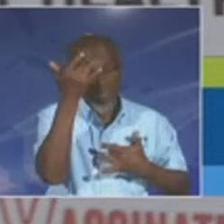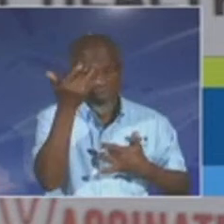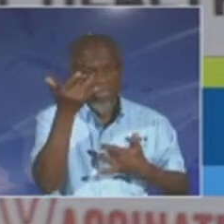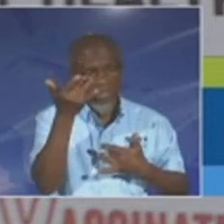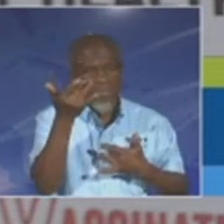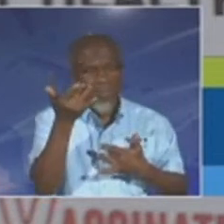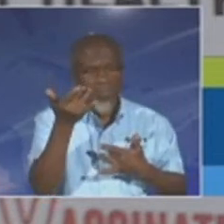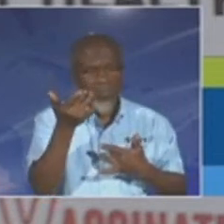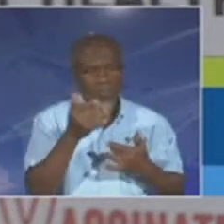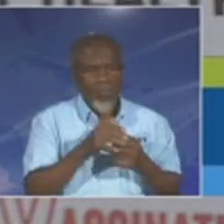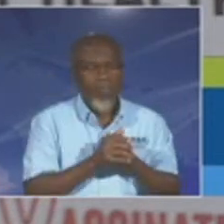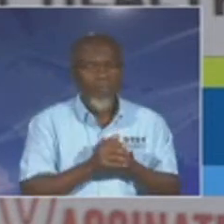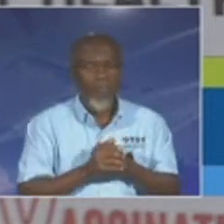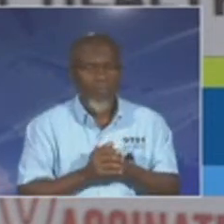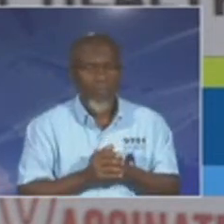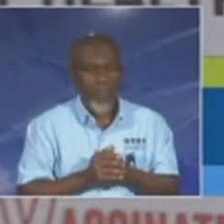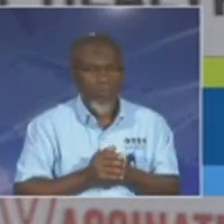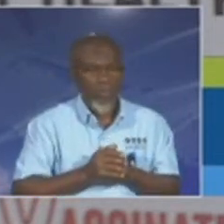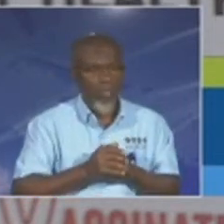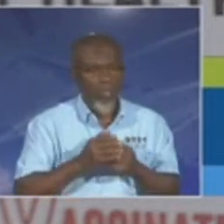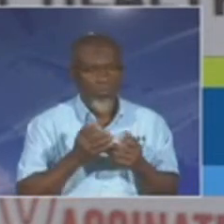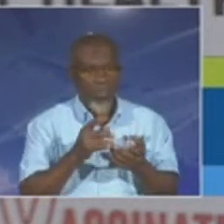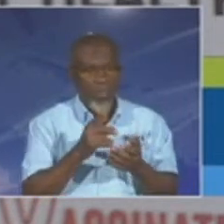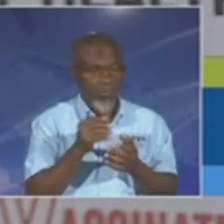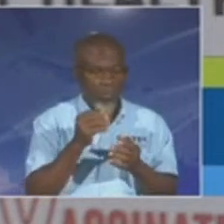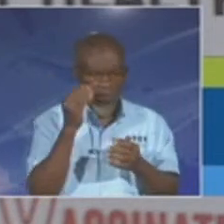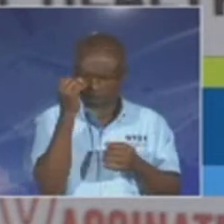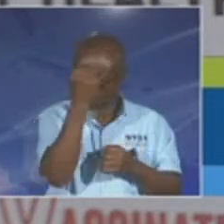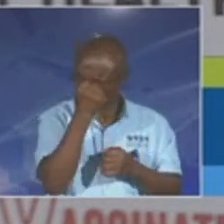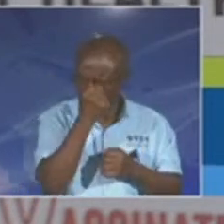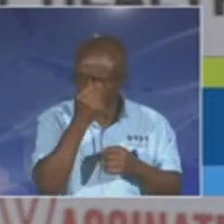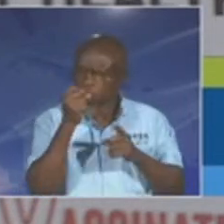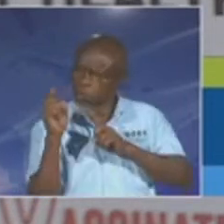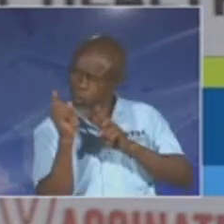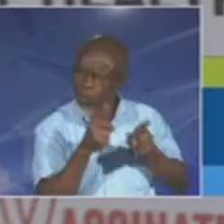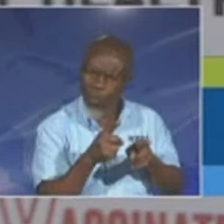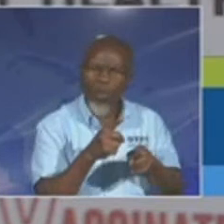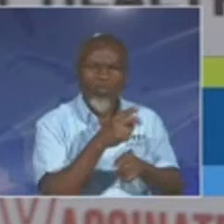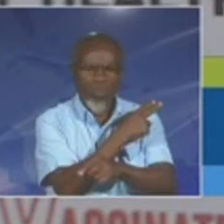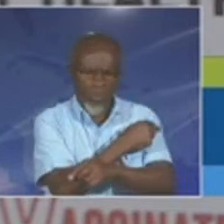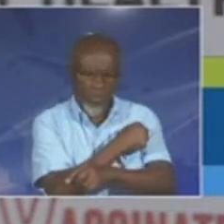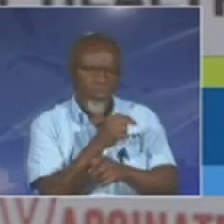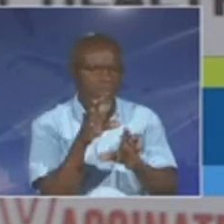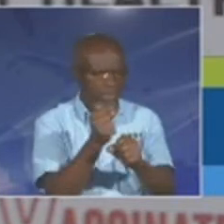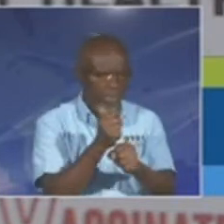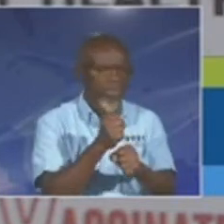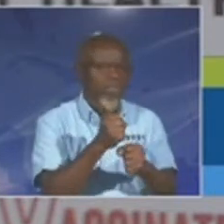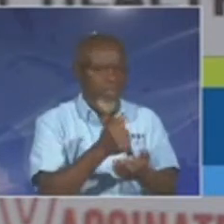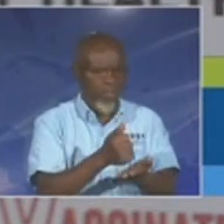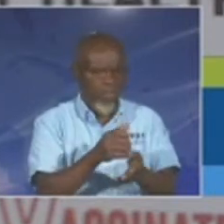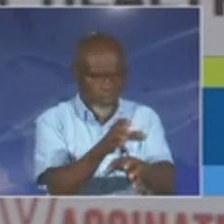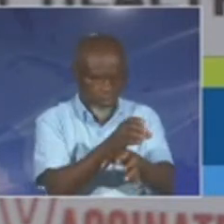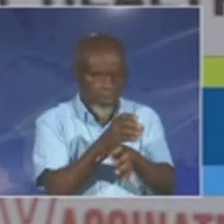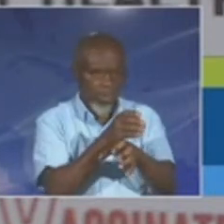end of the spectrum that requires healthcare. So we're not missing data in that regard. What we are doing is we are moving